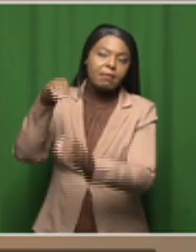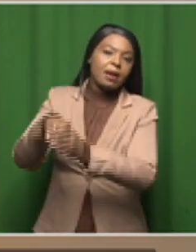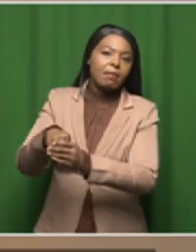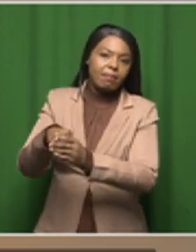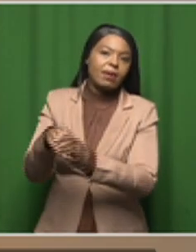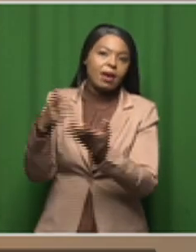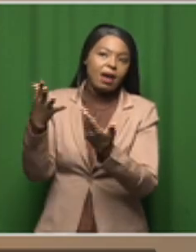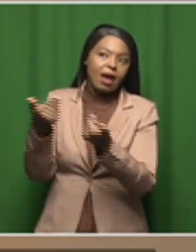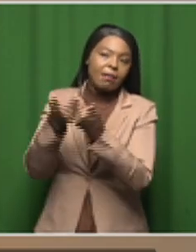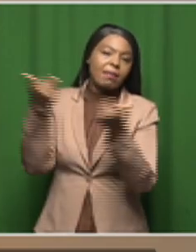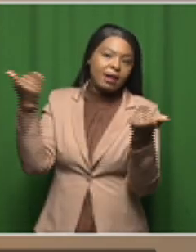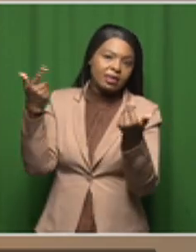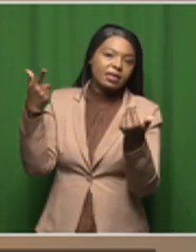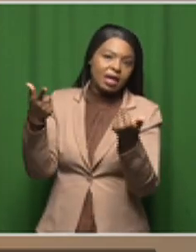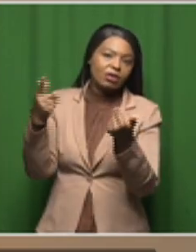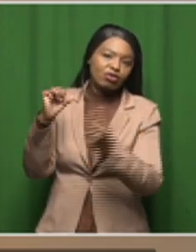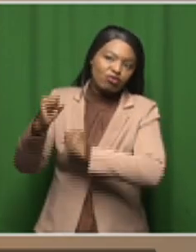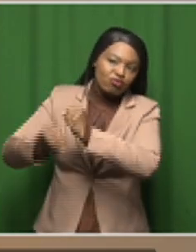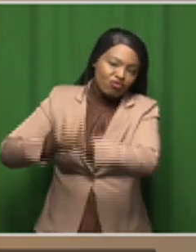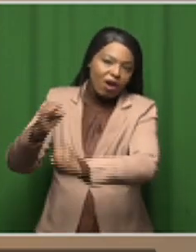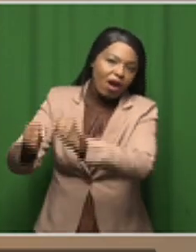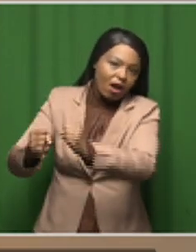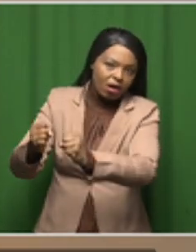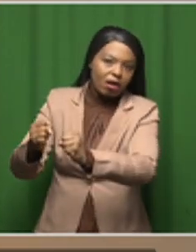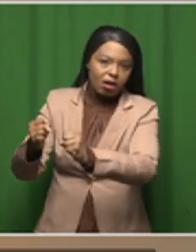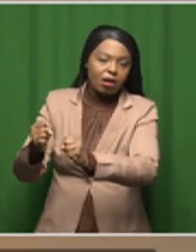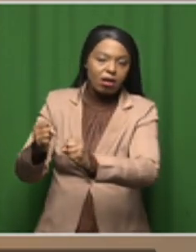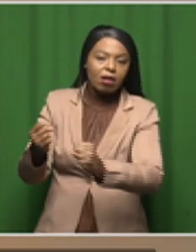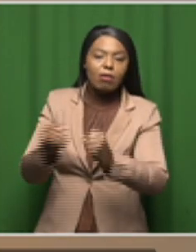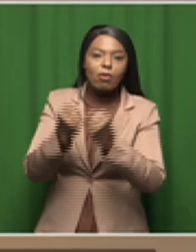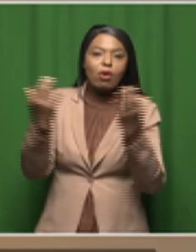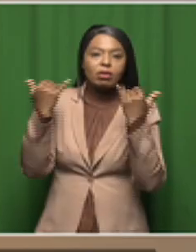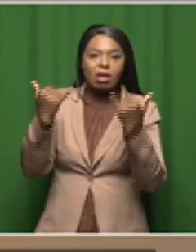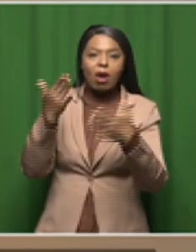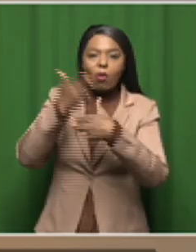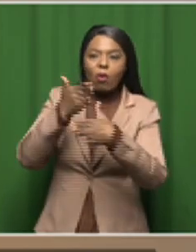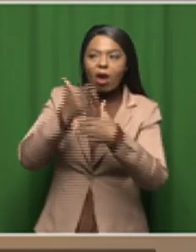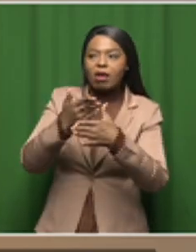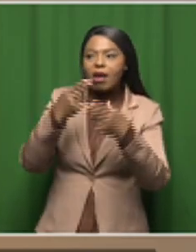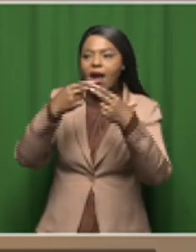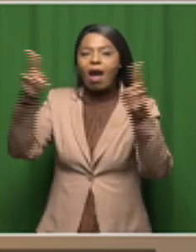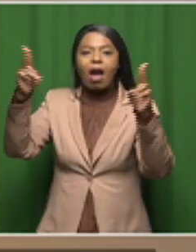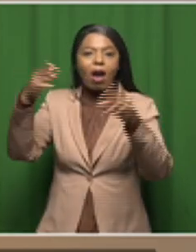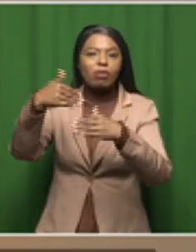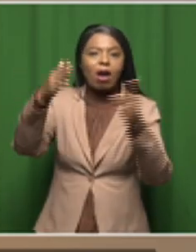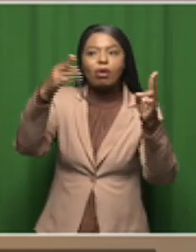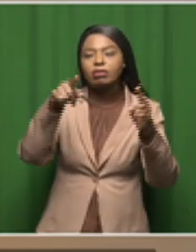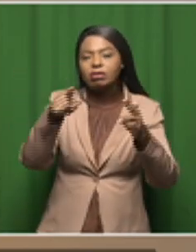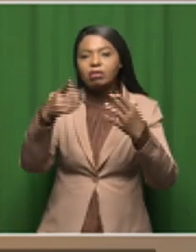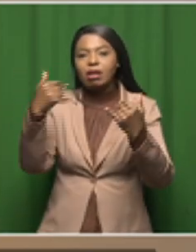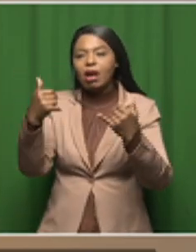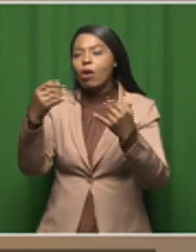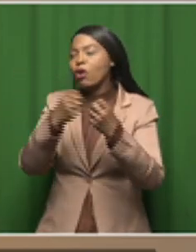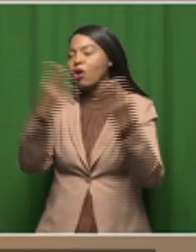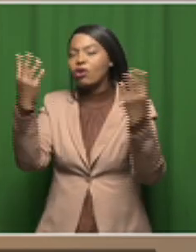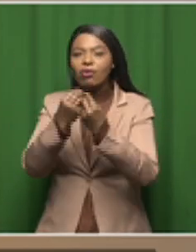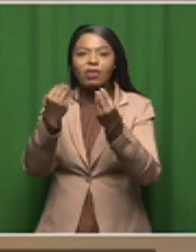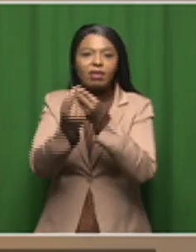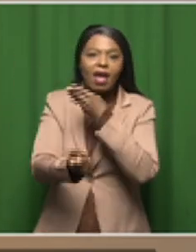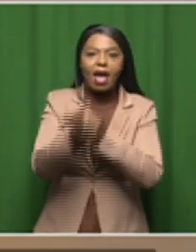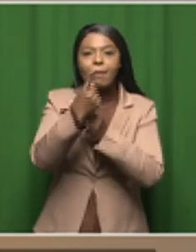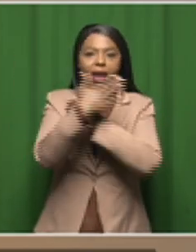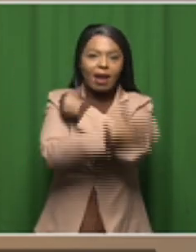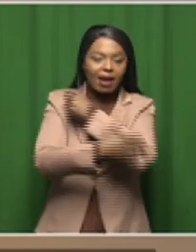we were smuggling out works from Afropix Collective. So there was so much going on in the country where images